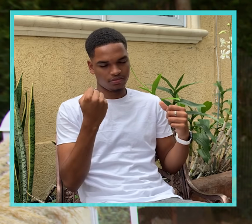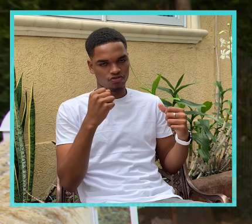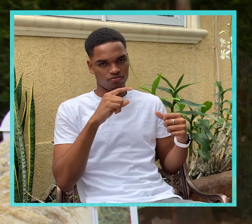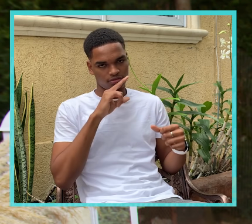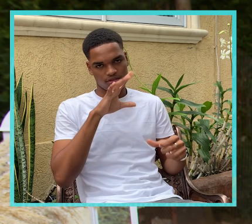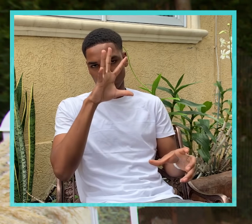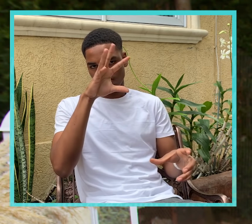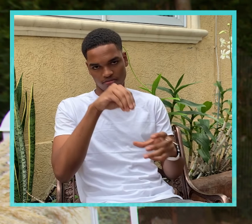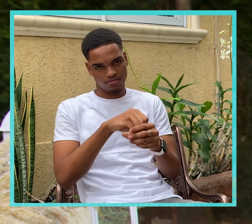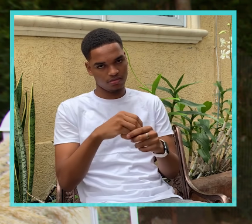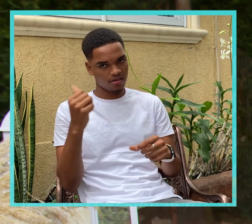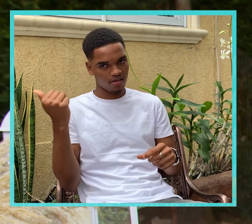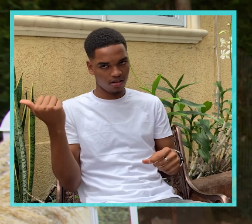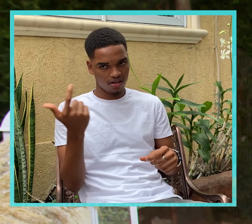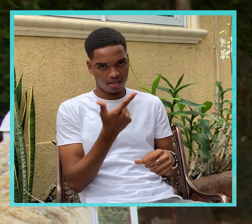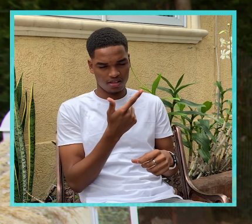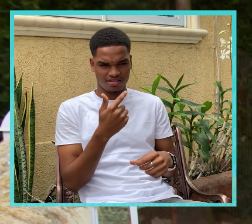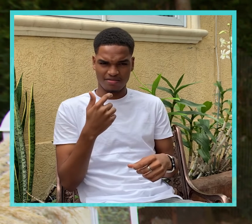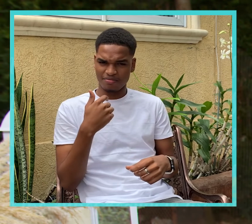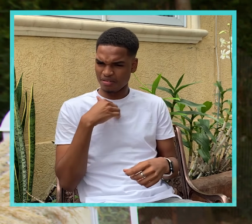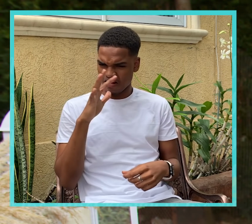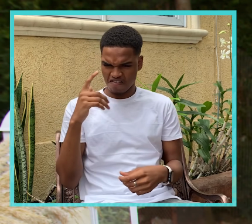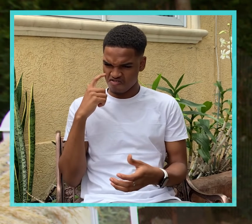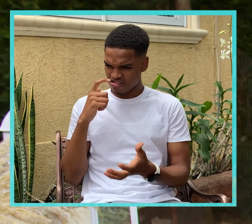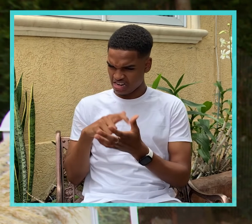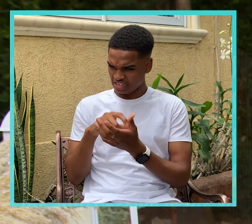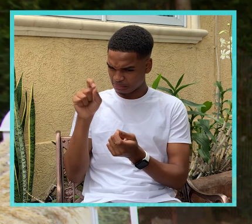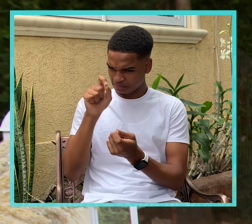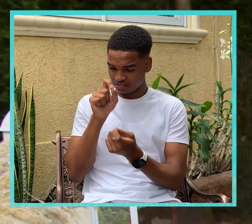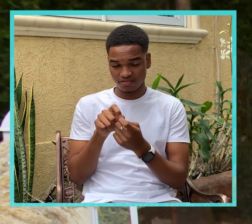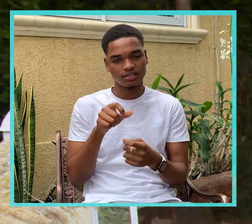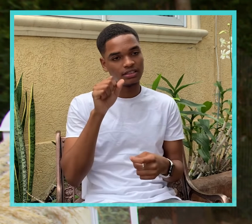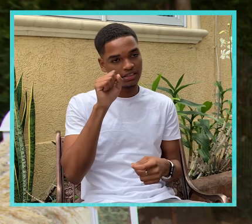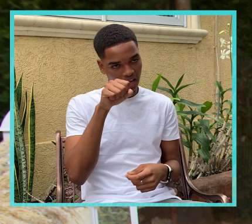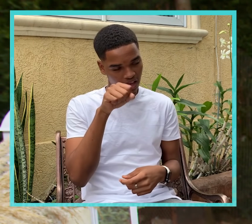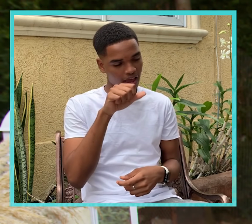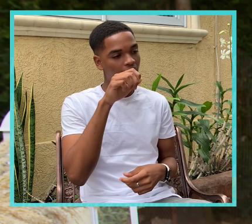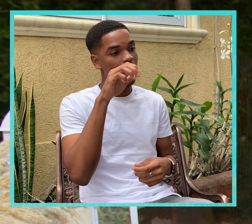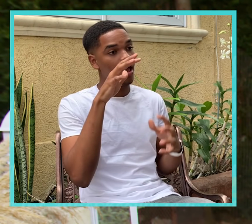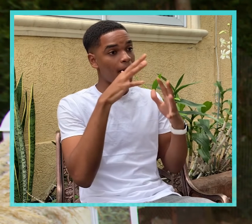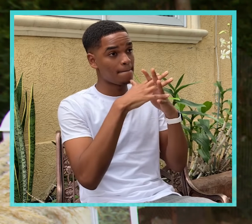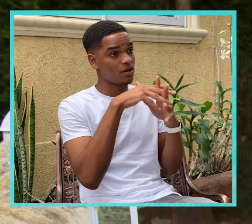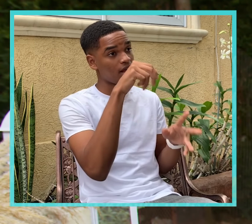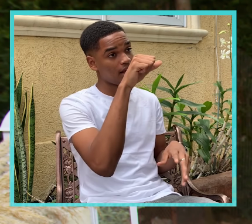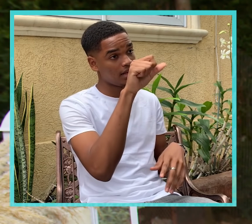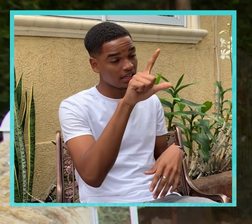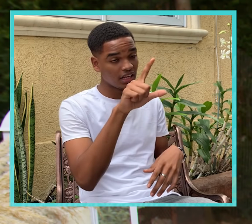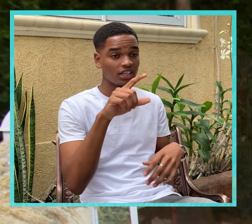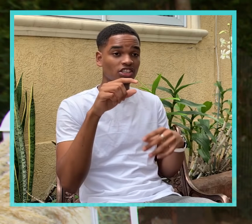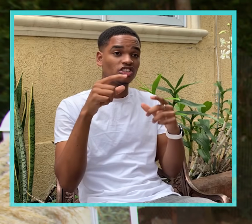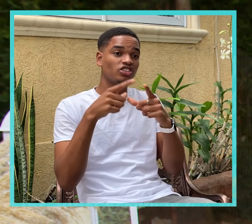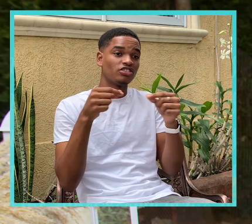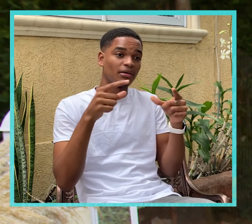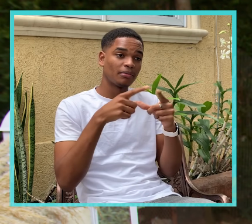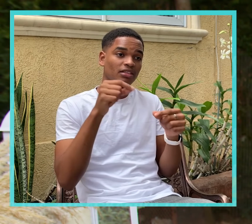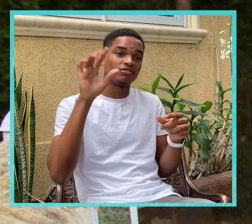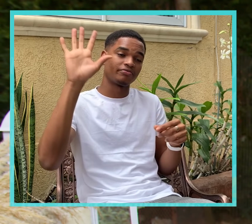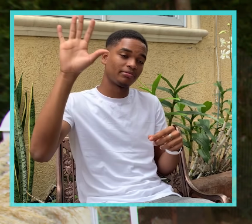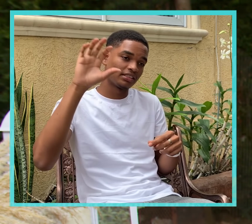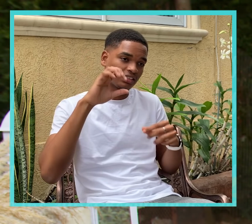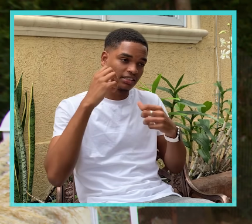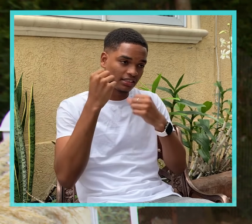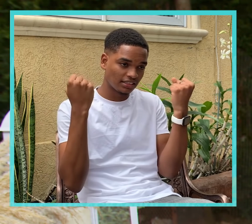that. I didn't realize it was specific. It is. So America, American sign language, Japan, Japanese sign language, China, Chinese sign